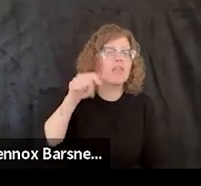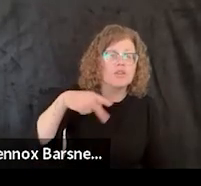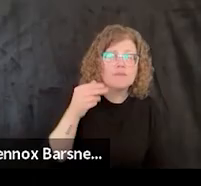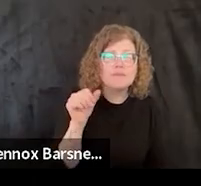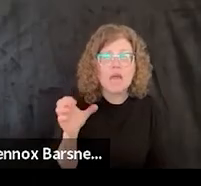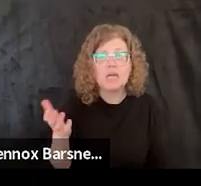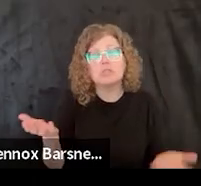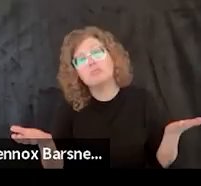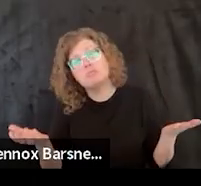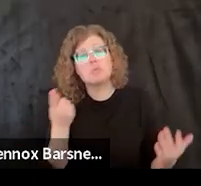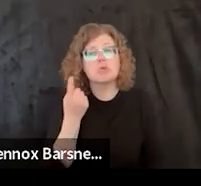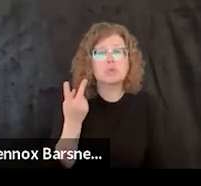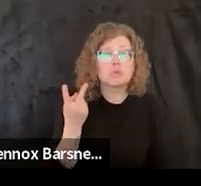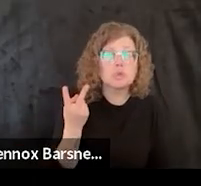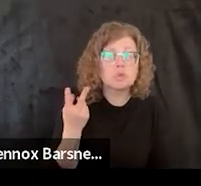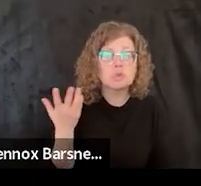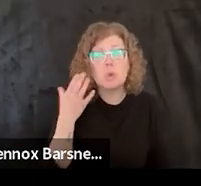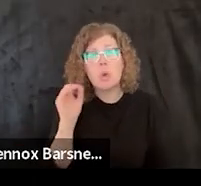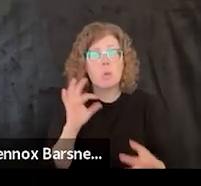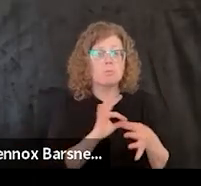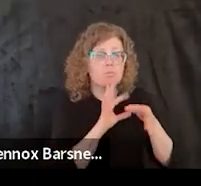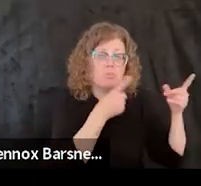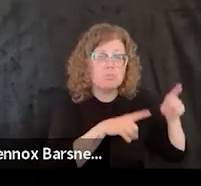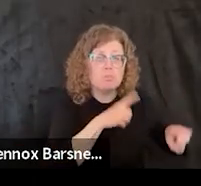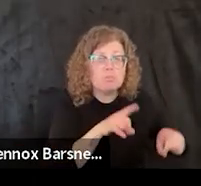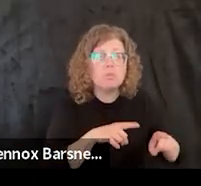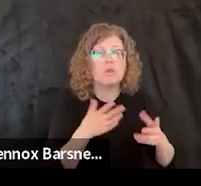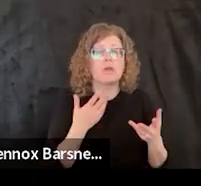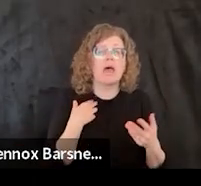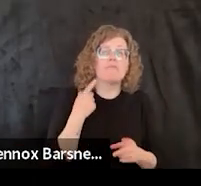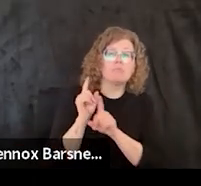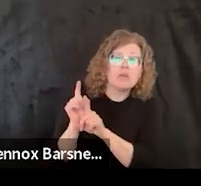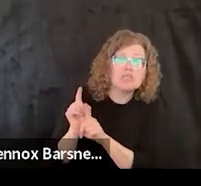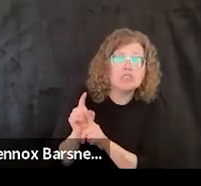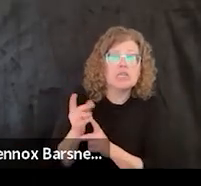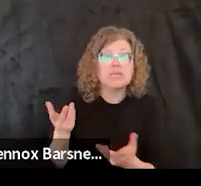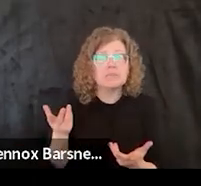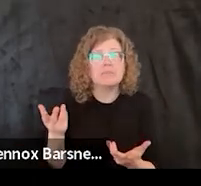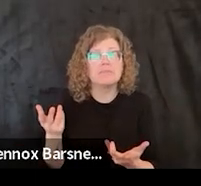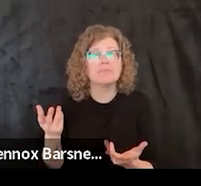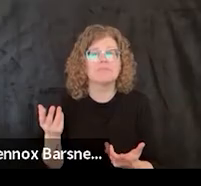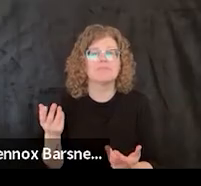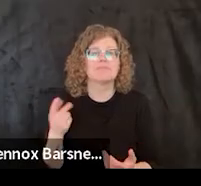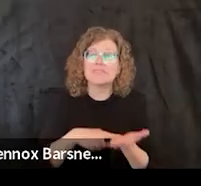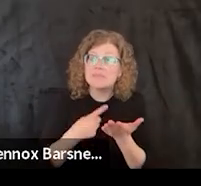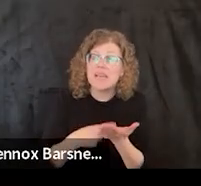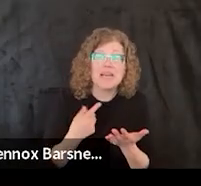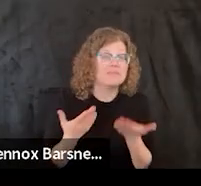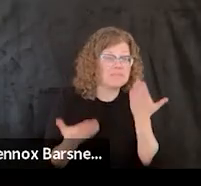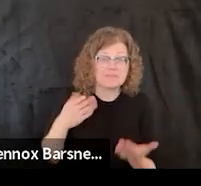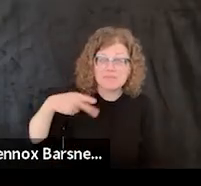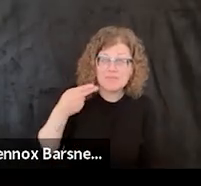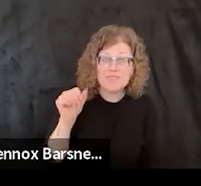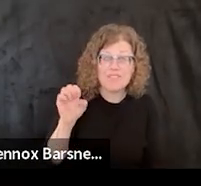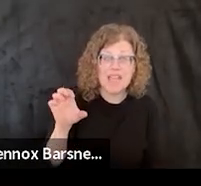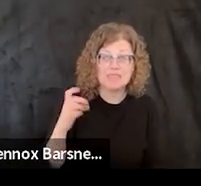collaborators or a mentor involved. While others may be quite solitary at this point in time, all of